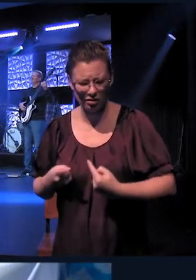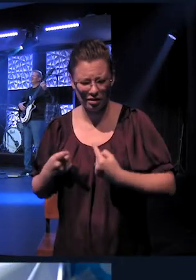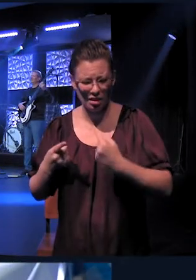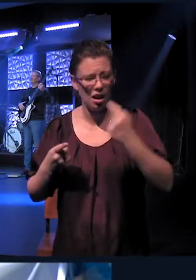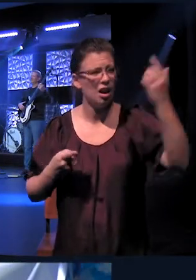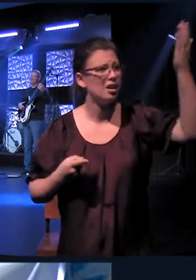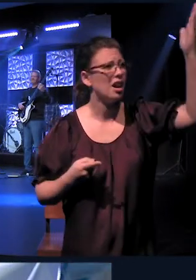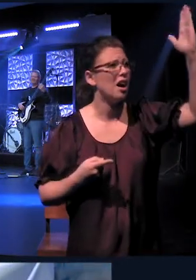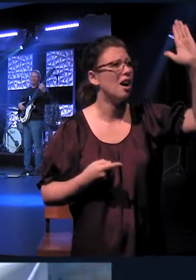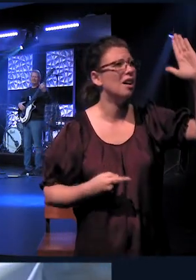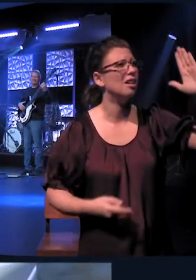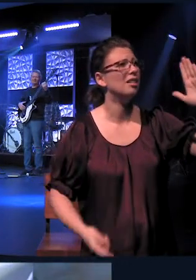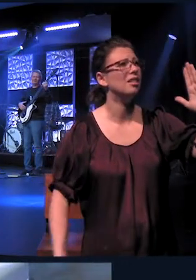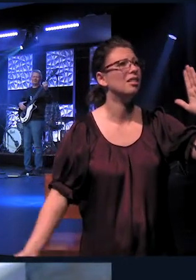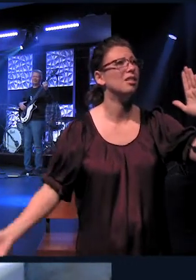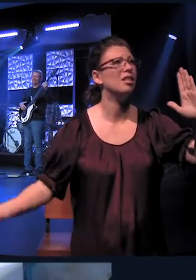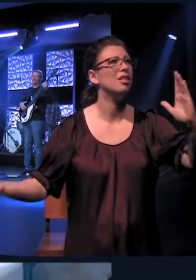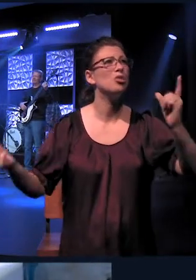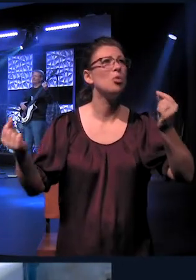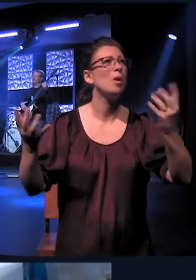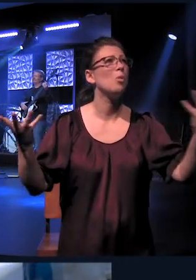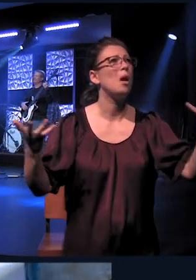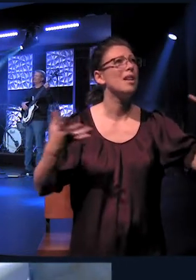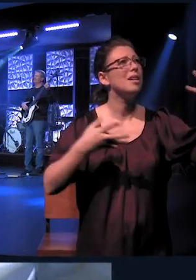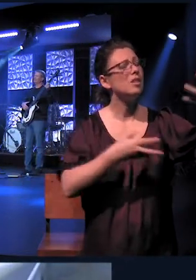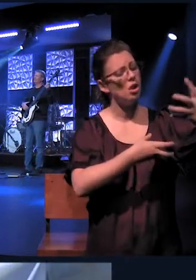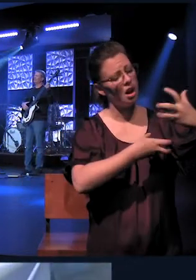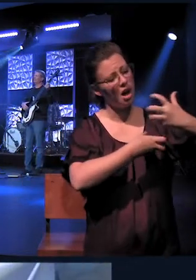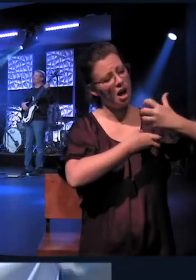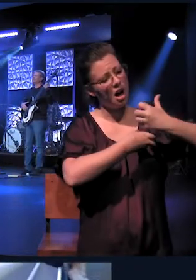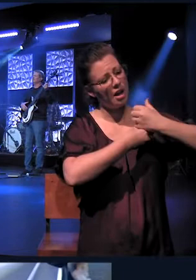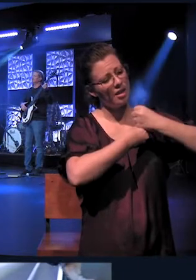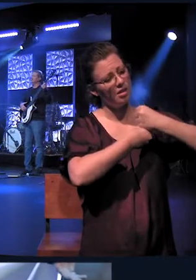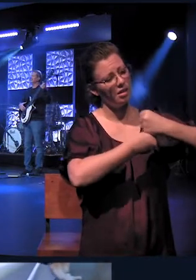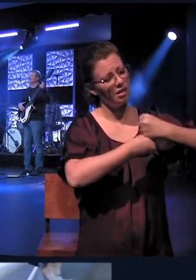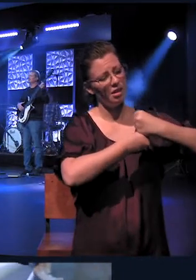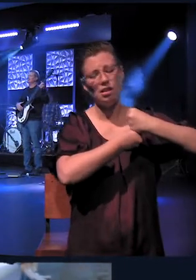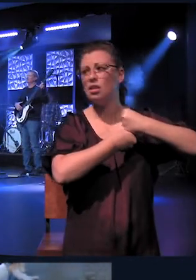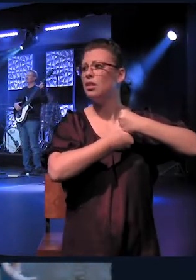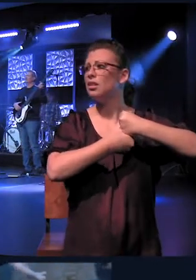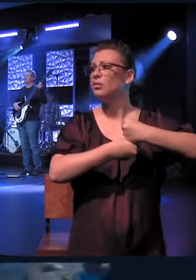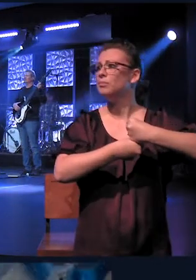our God is holding on.